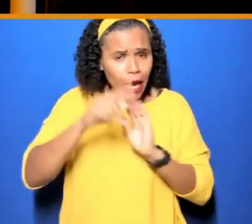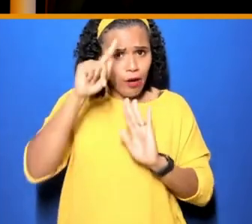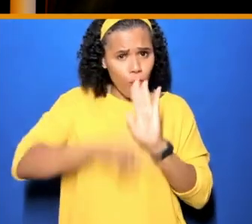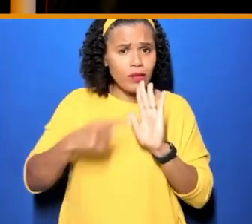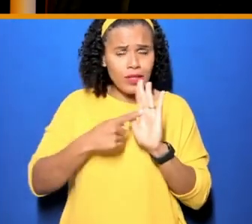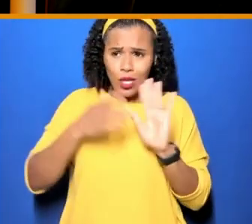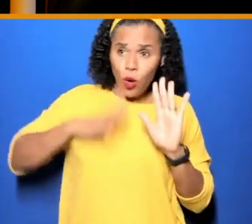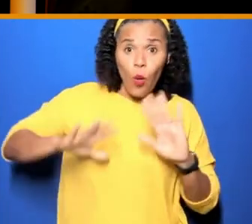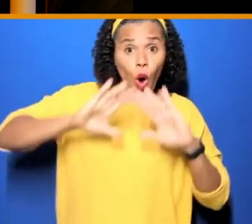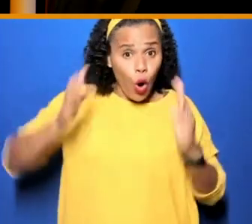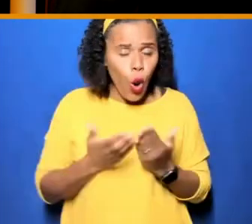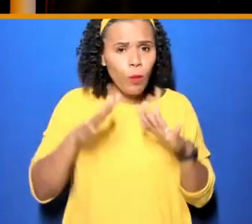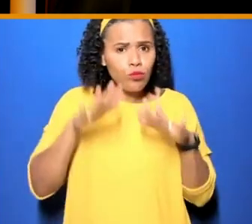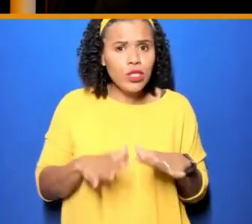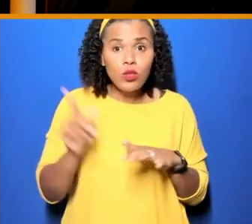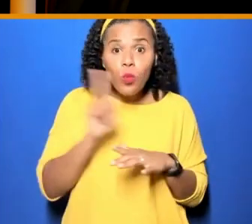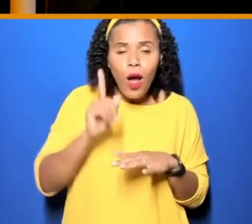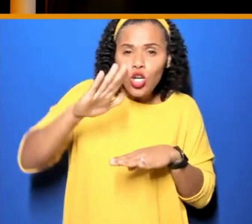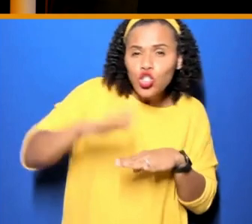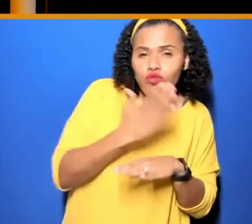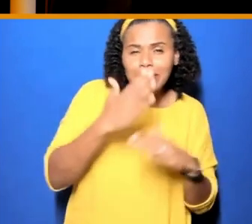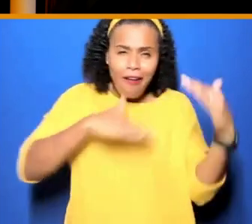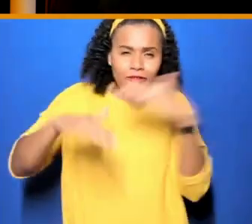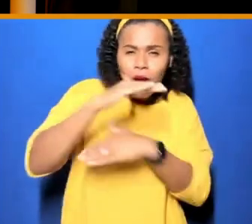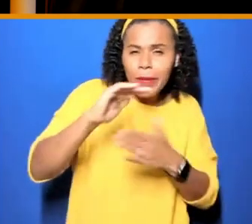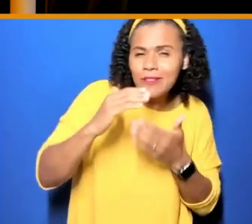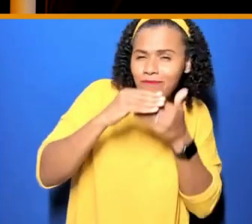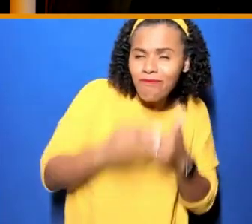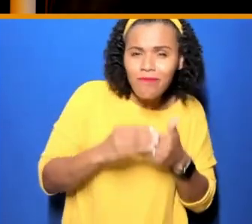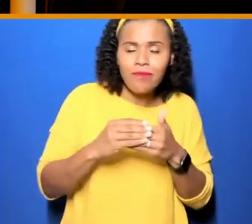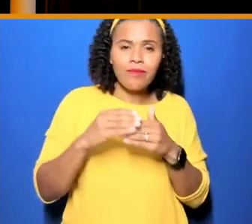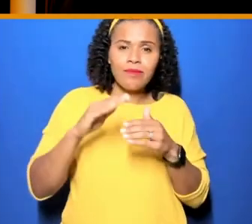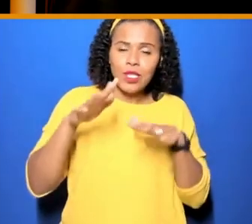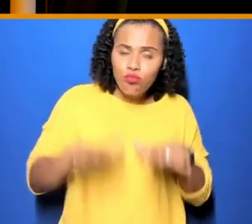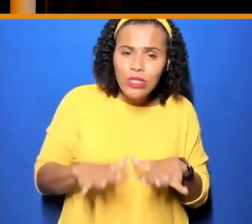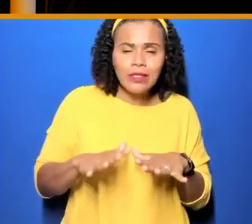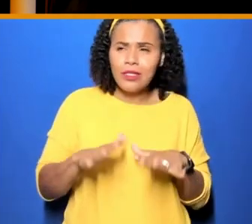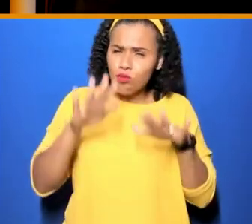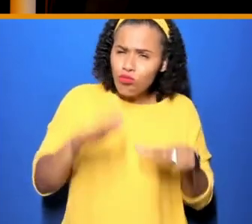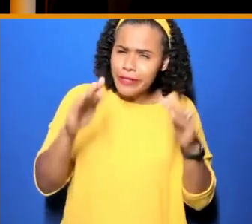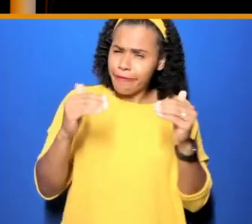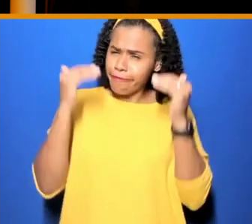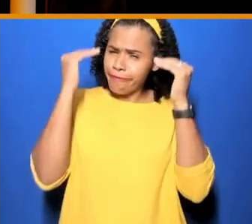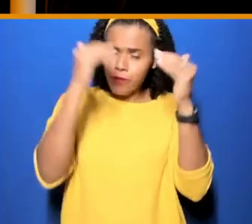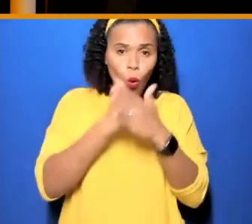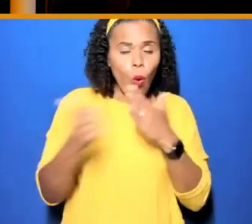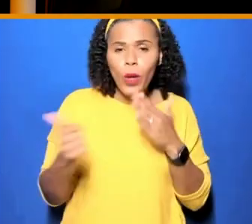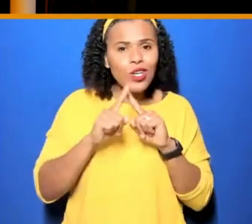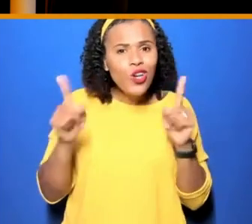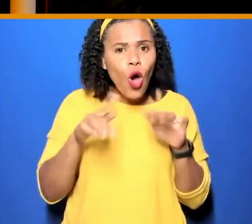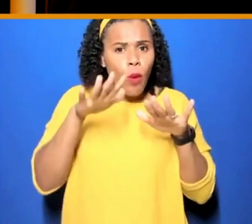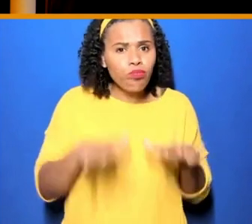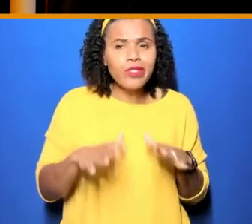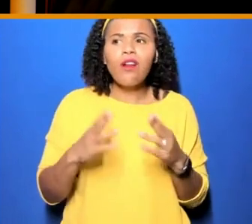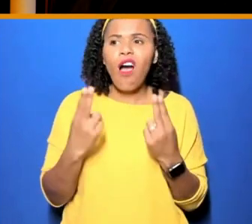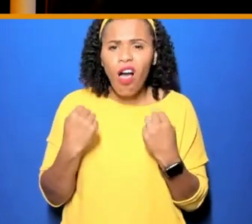to be also a green Britain, an ethical Britain, a Britain that leads with the highest of standards. Not a Britain that bows